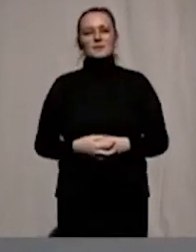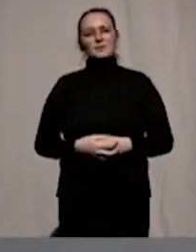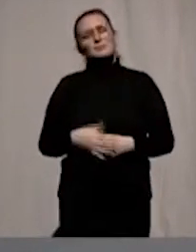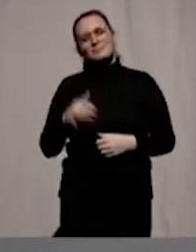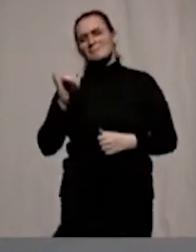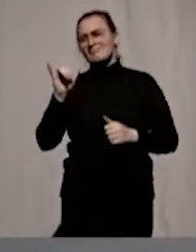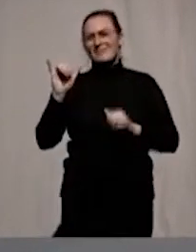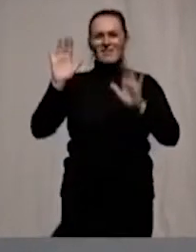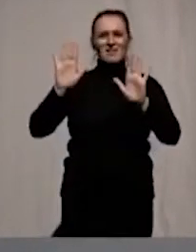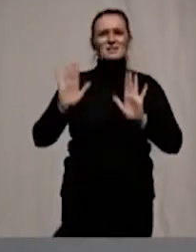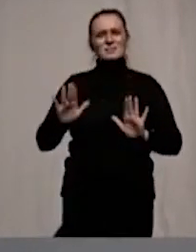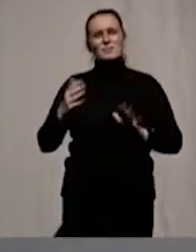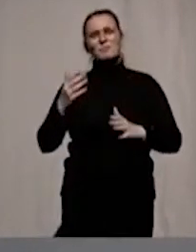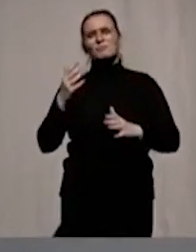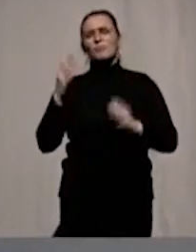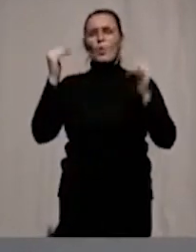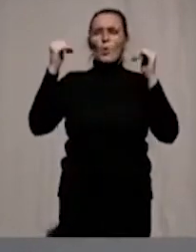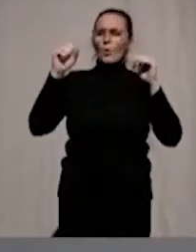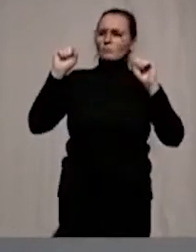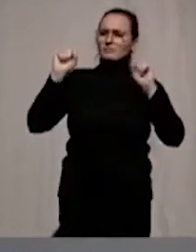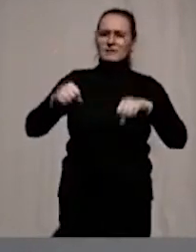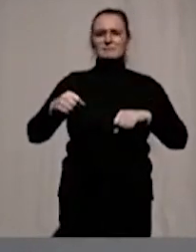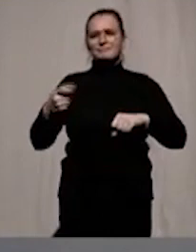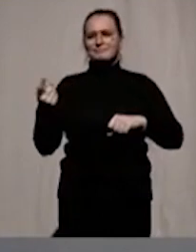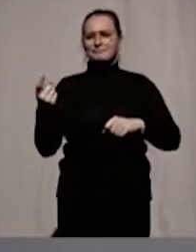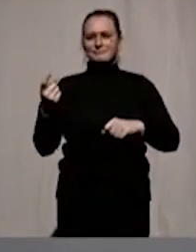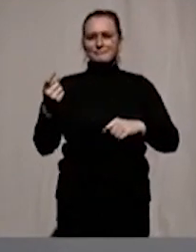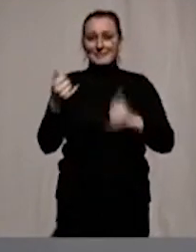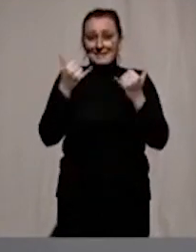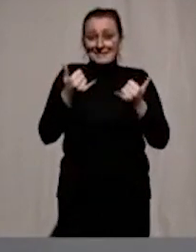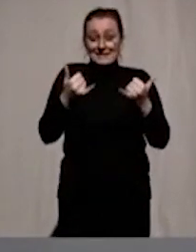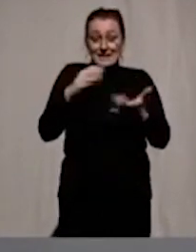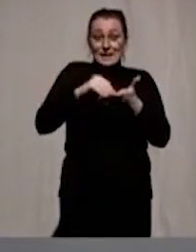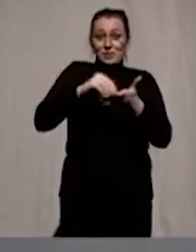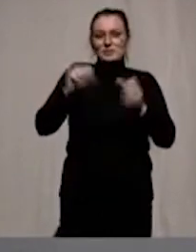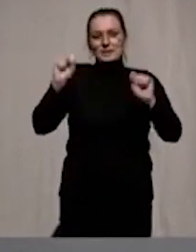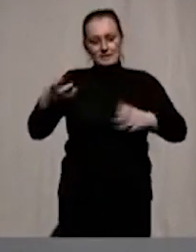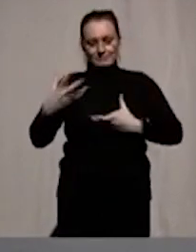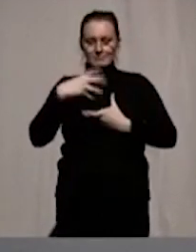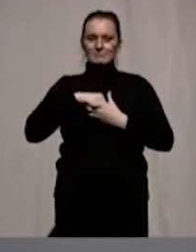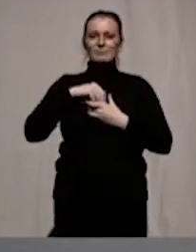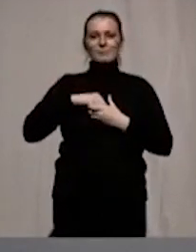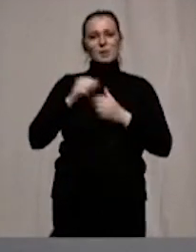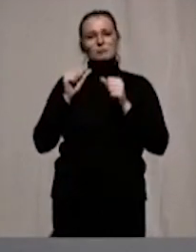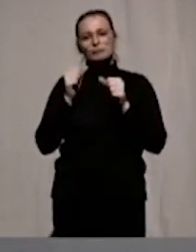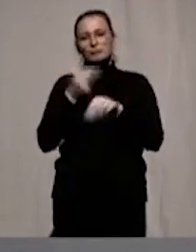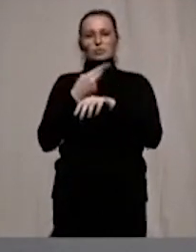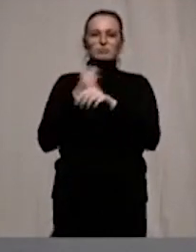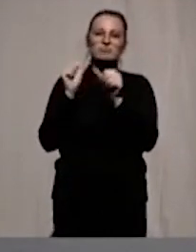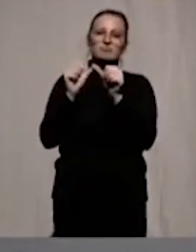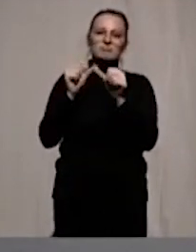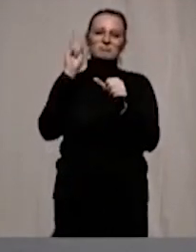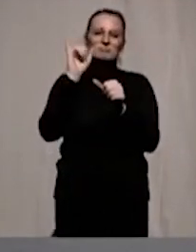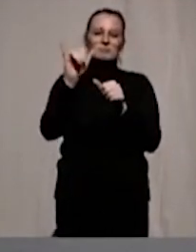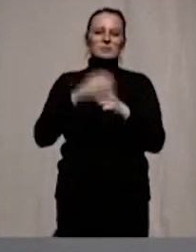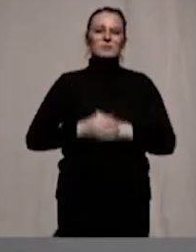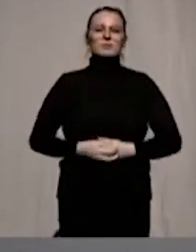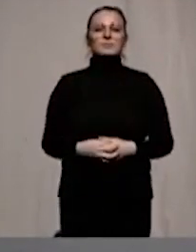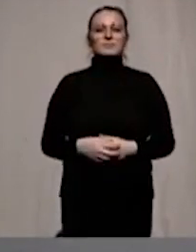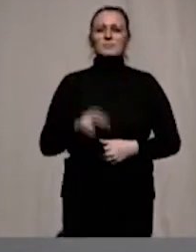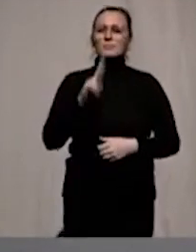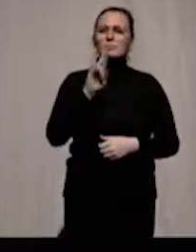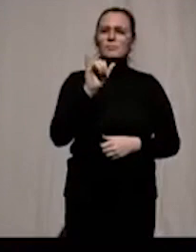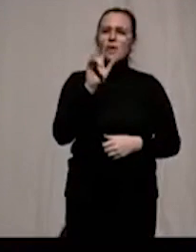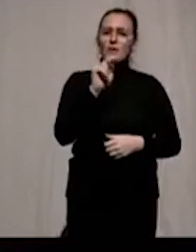take with you, and that it might help you, get through that. Awesome. What about you, Ryan? Yes, I